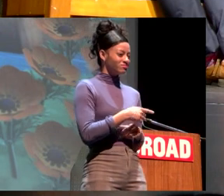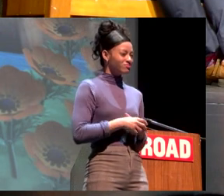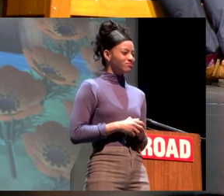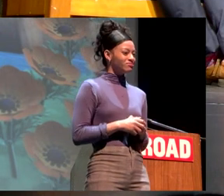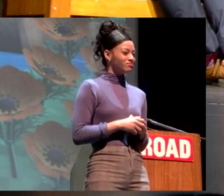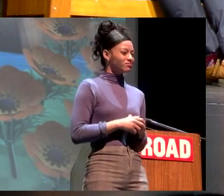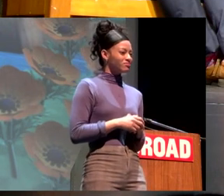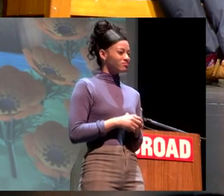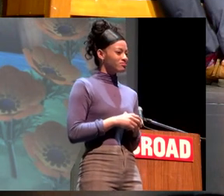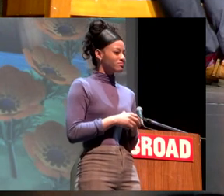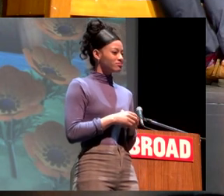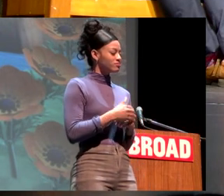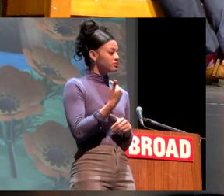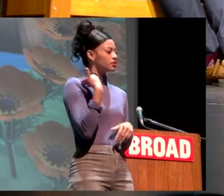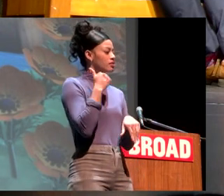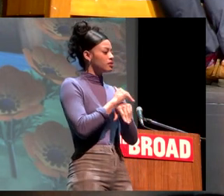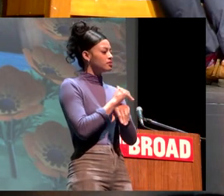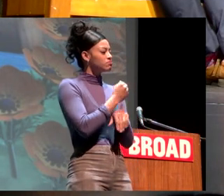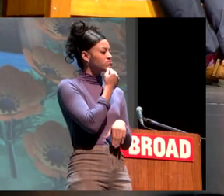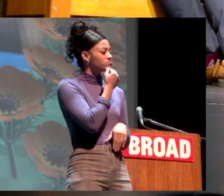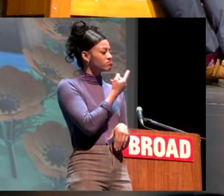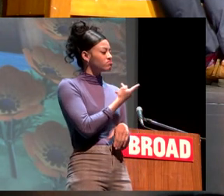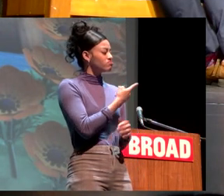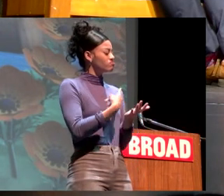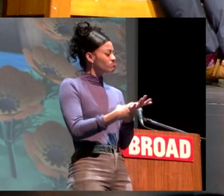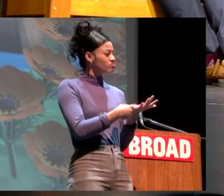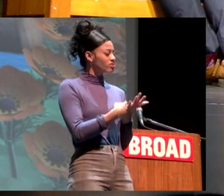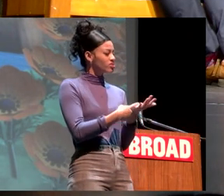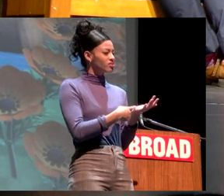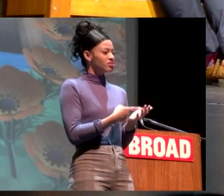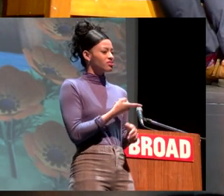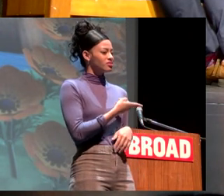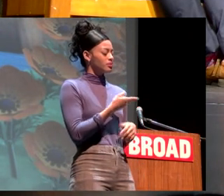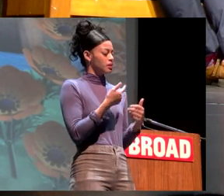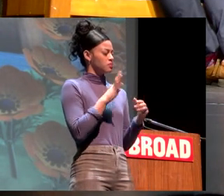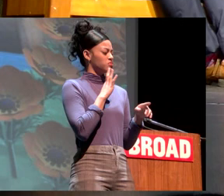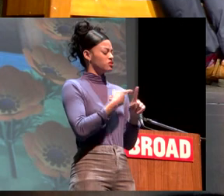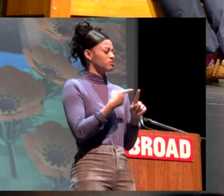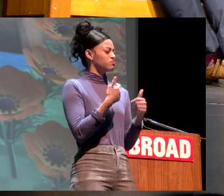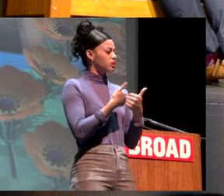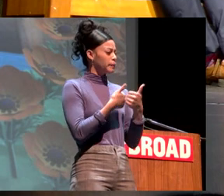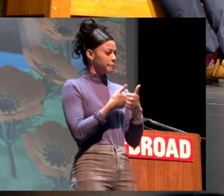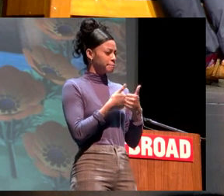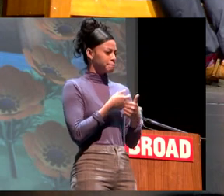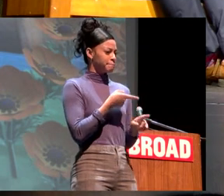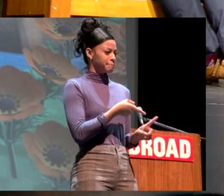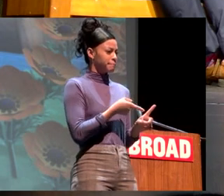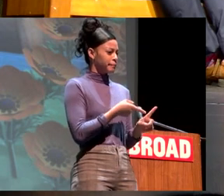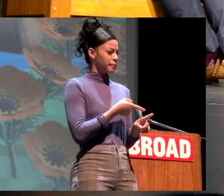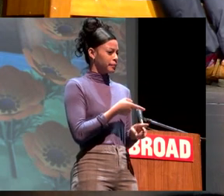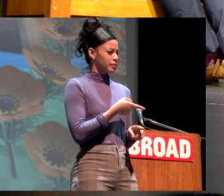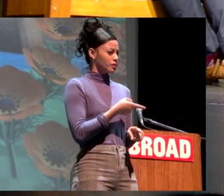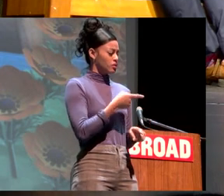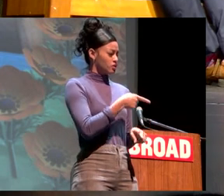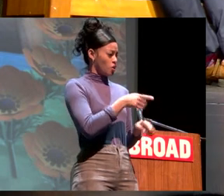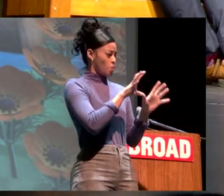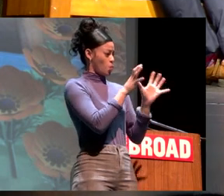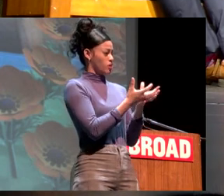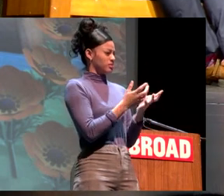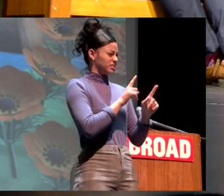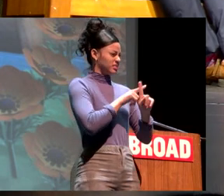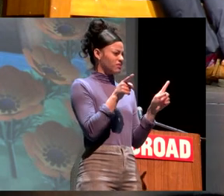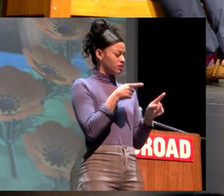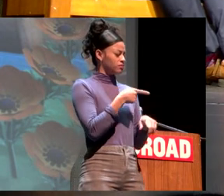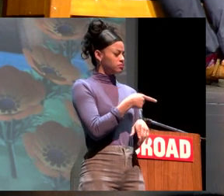interaction with the world of gaming as very much a dopamine rush, as something that affects you physically,